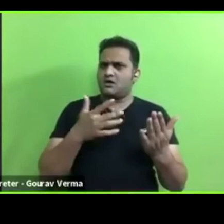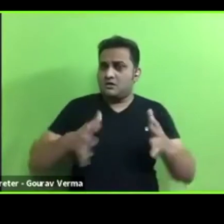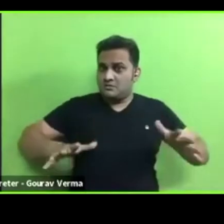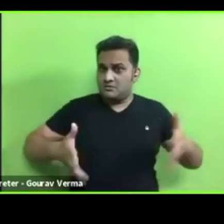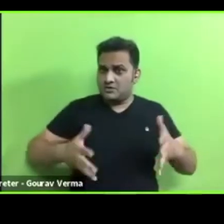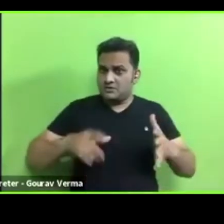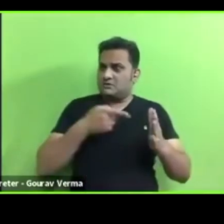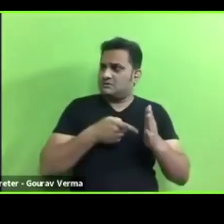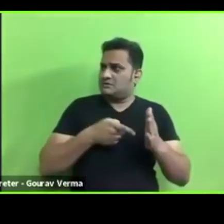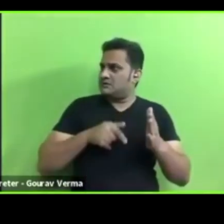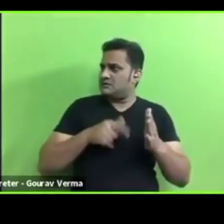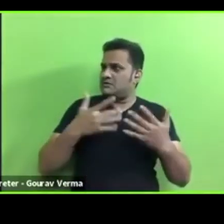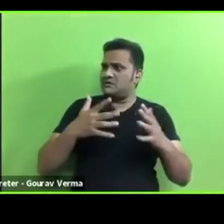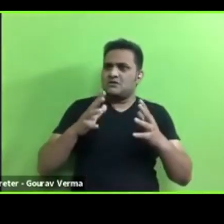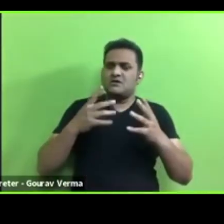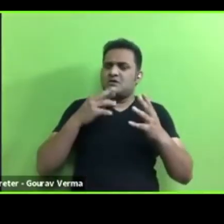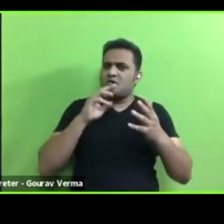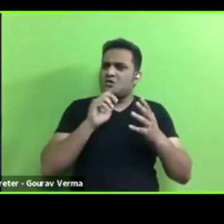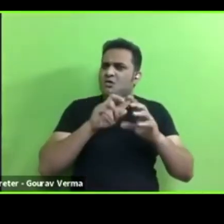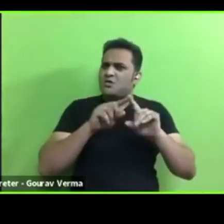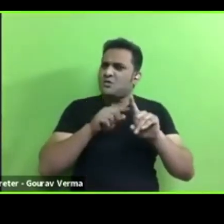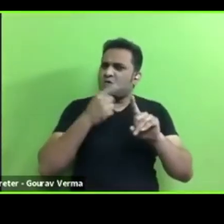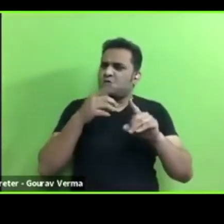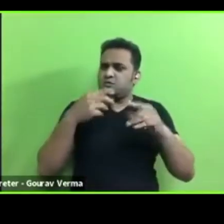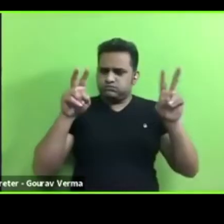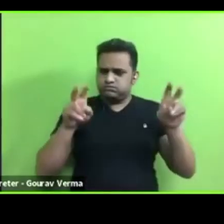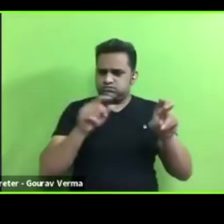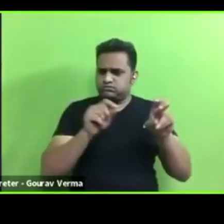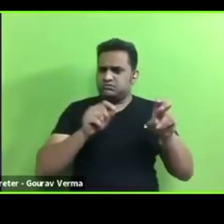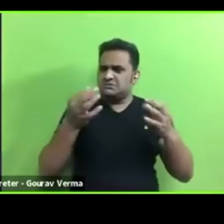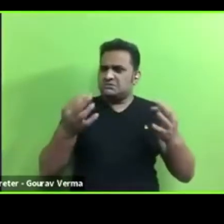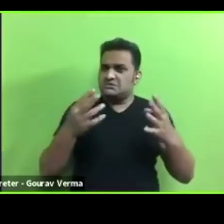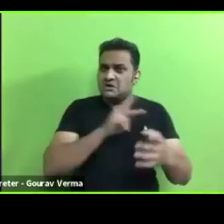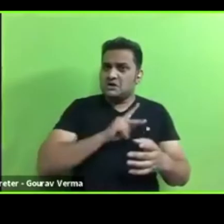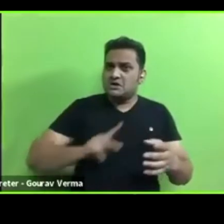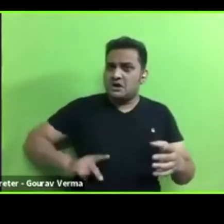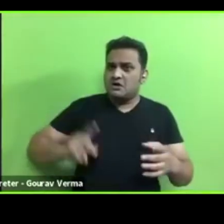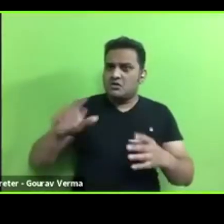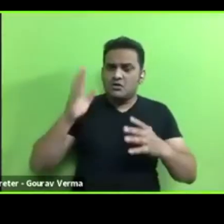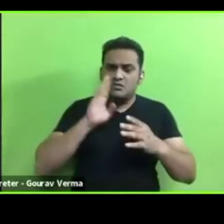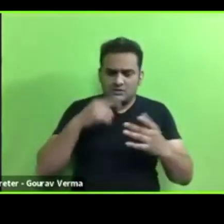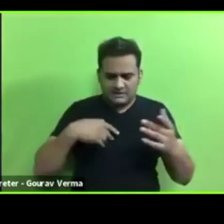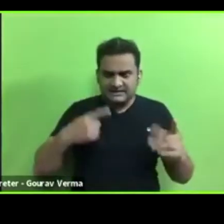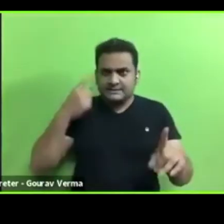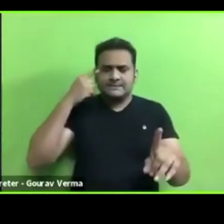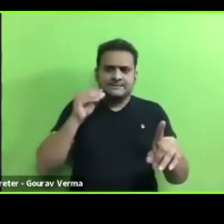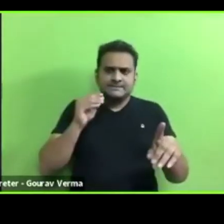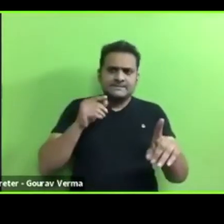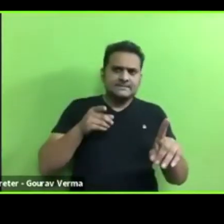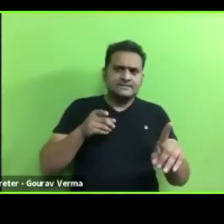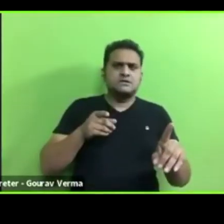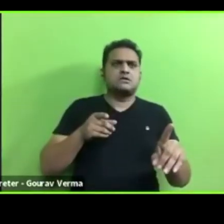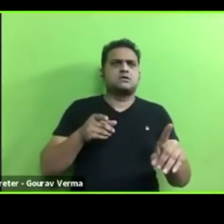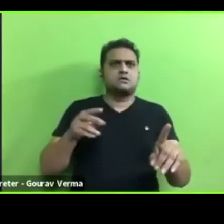in the world of this, within quotes, great art form, Carnatic music, I thought to myself, if this is the